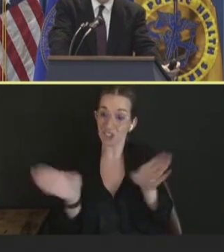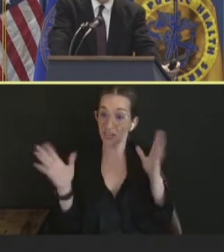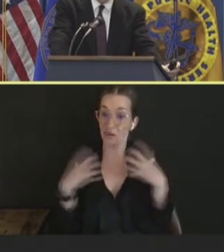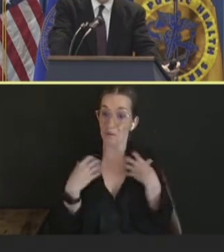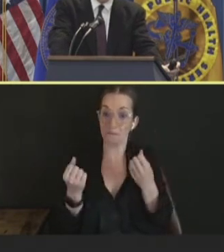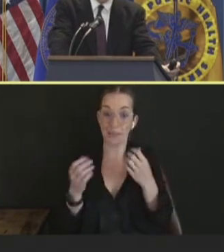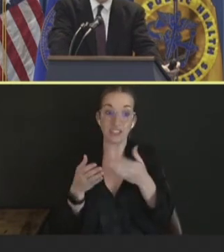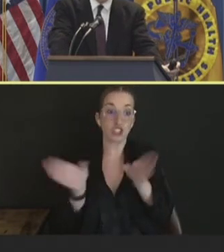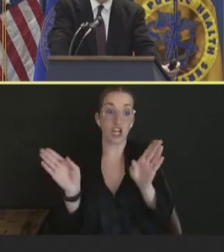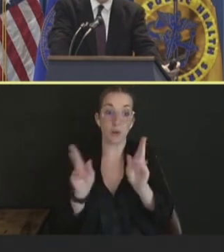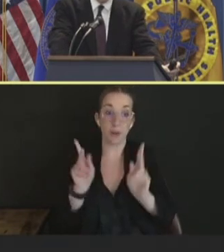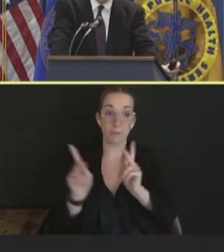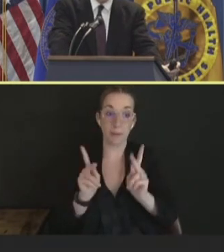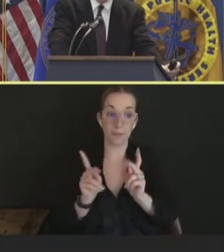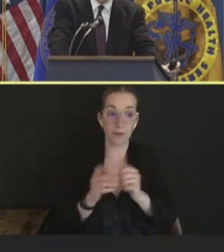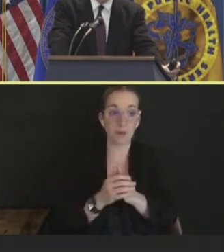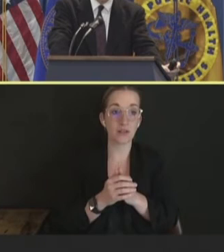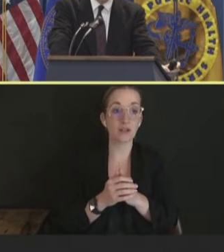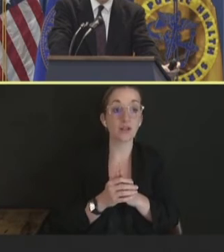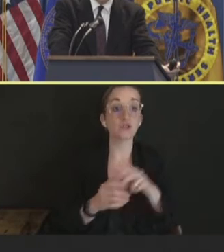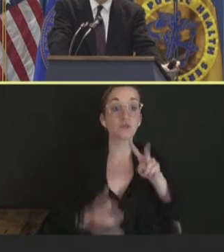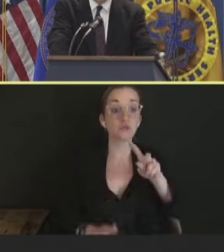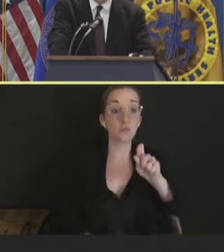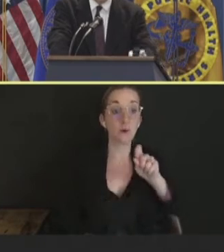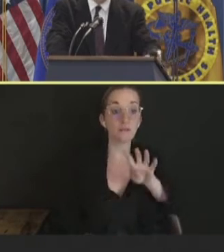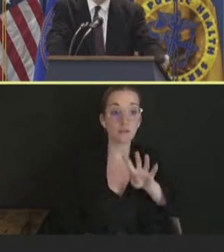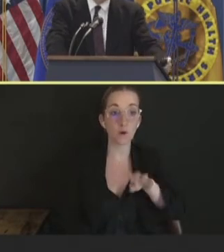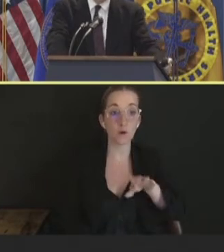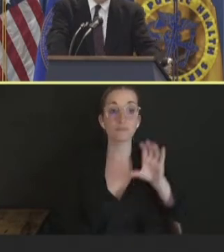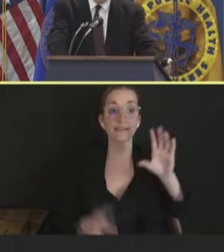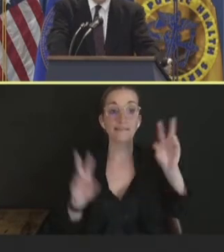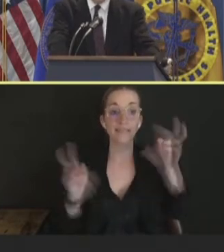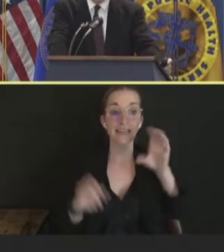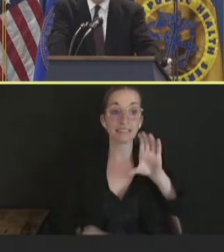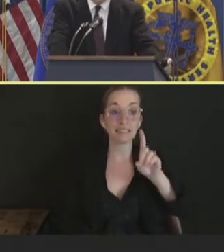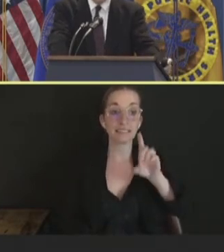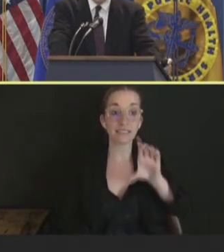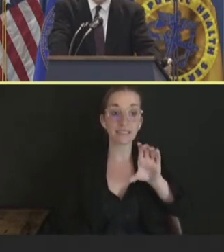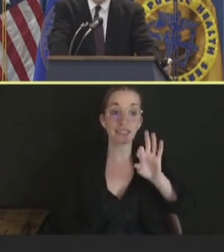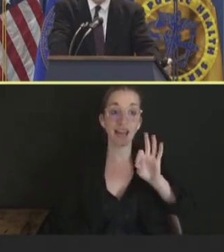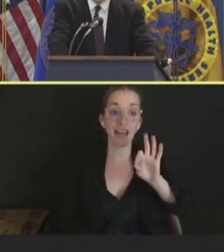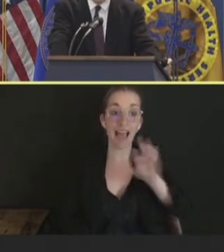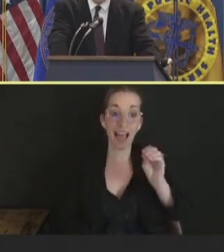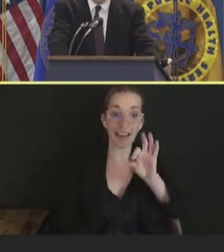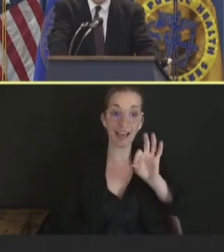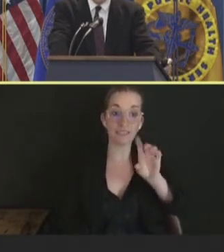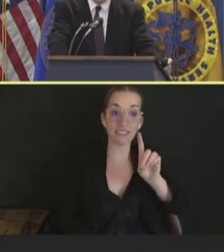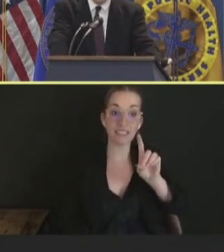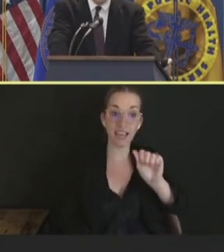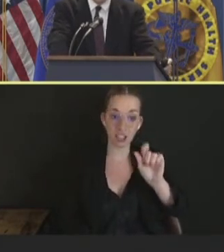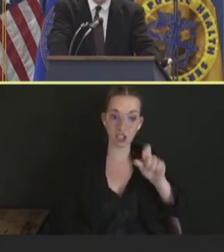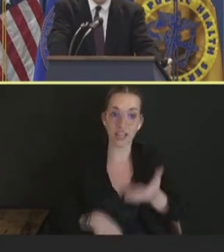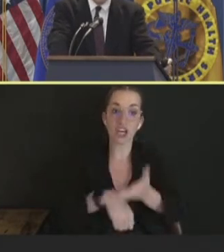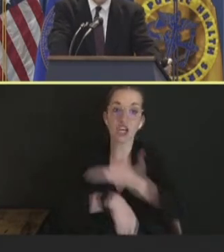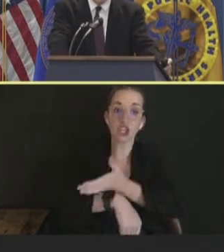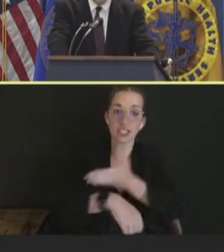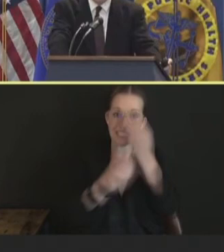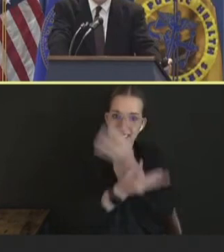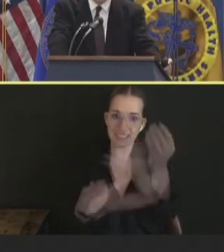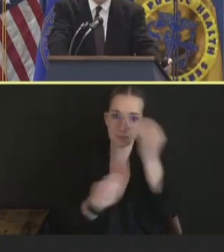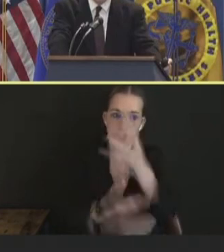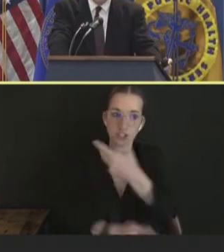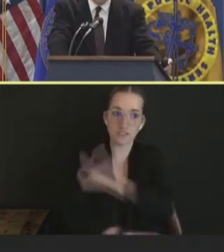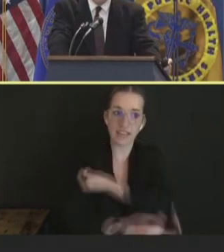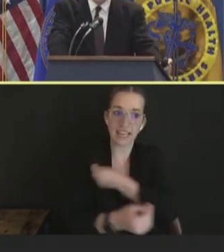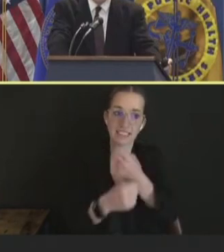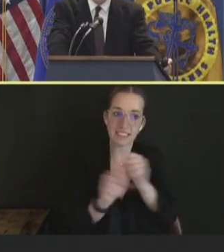should increase the dissemination of vaccine safety and efficacy data. And 2.5, that HHS should develop a list of vaccine